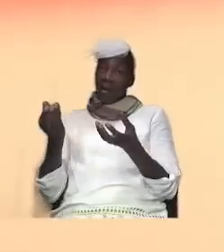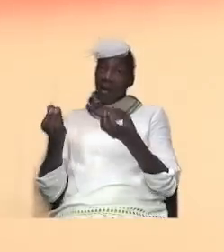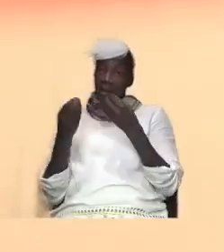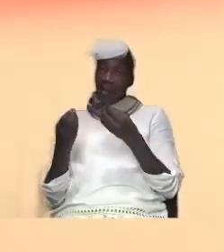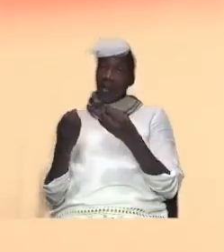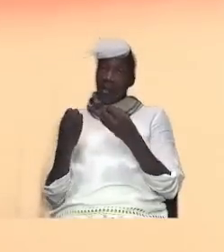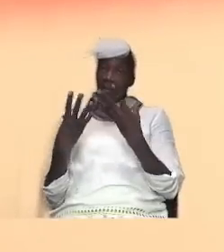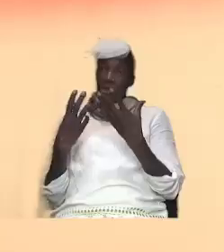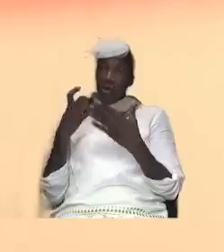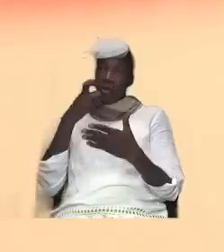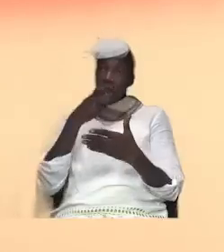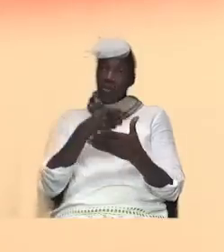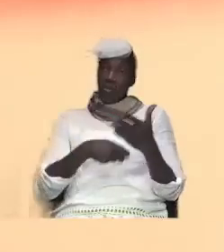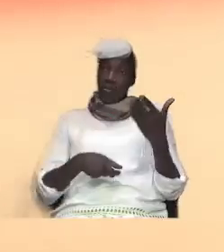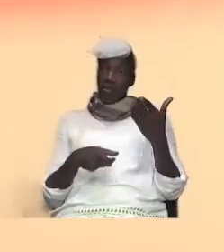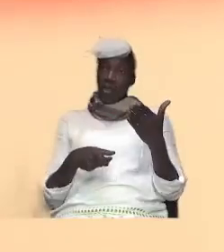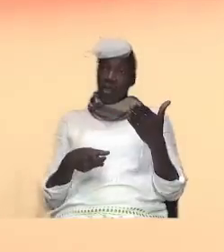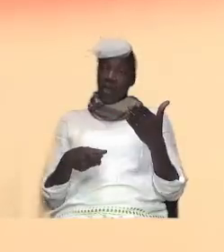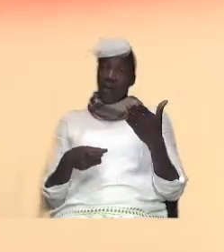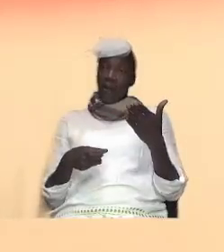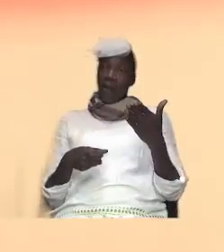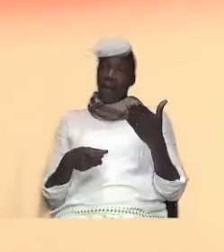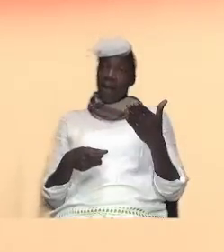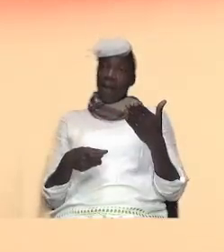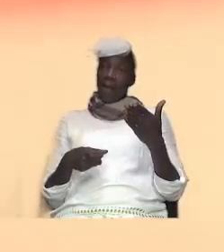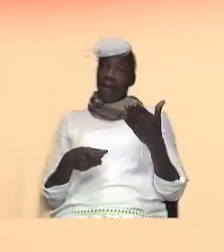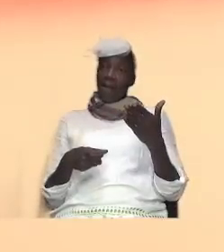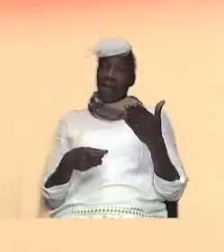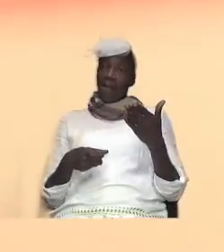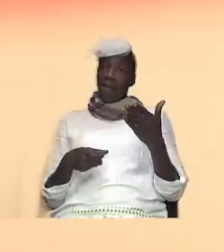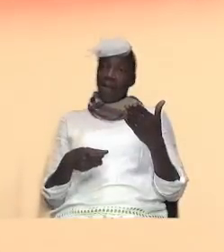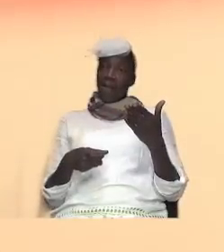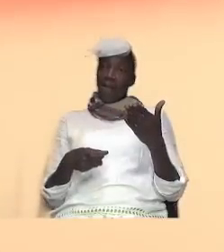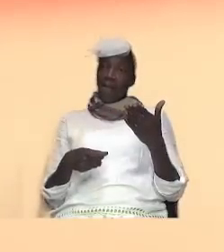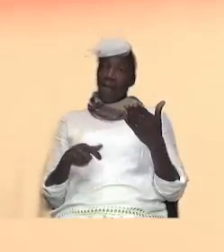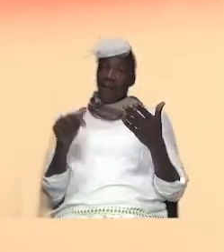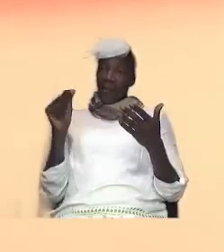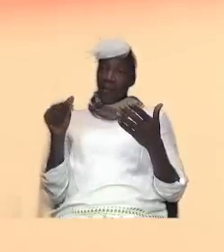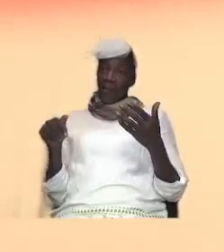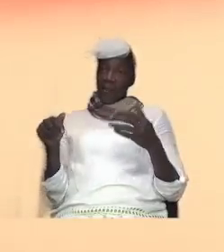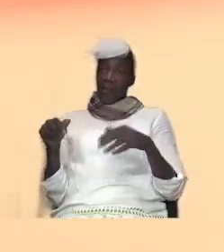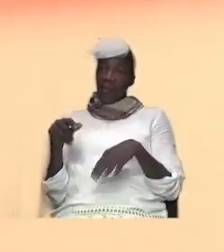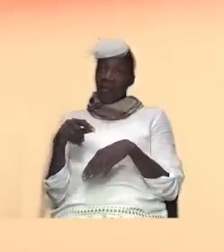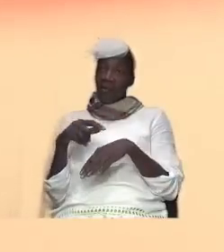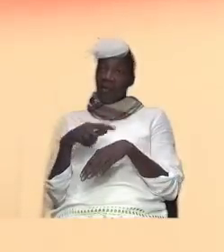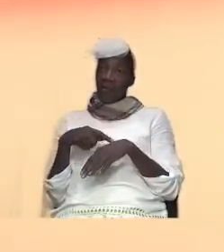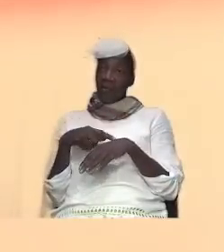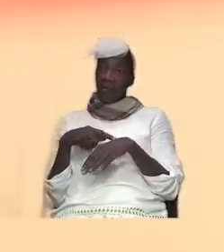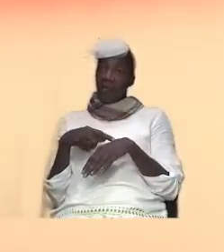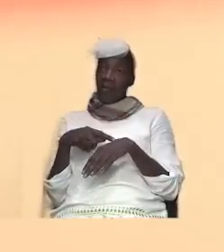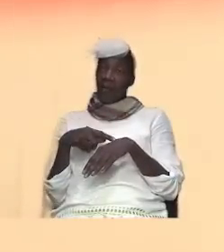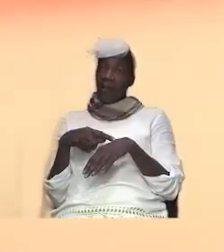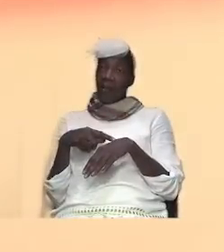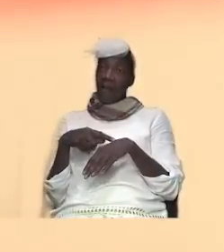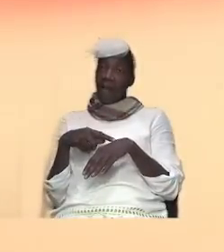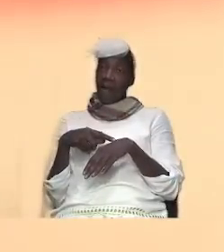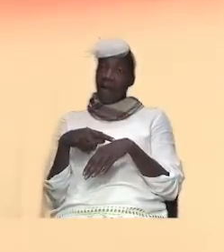problems, as I said, the folks were going through, but he said, even in this vocation,